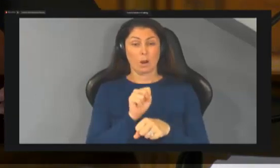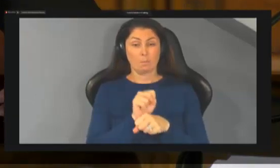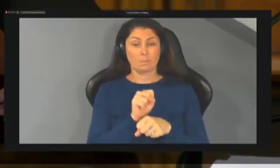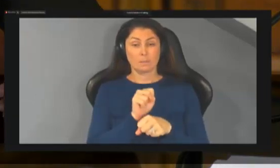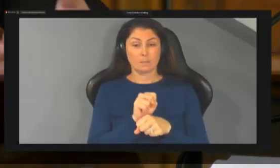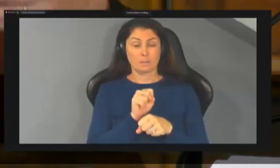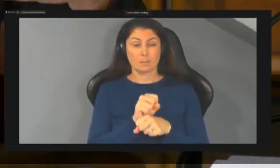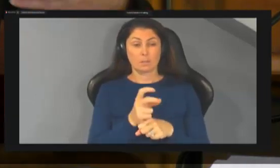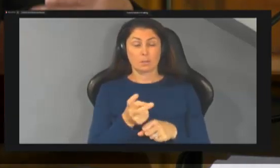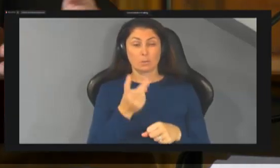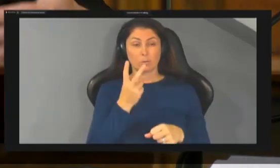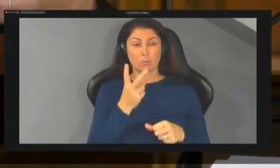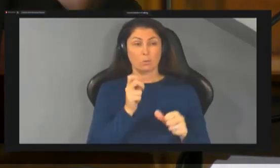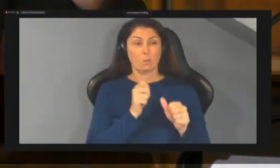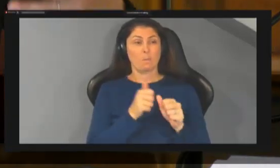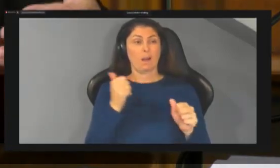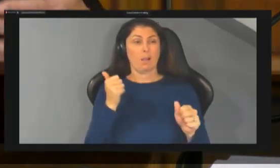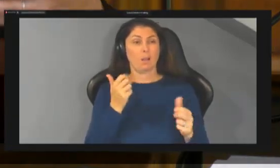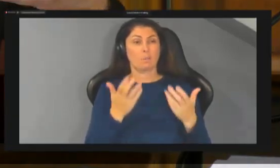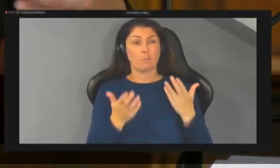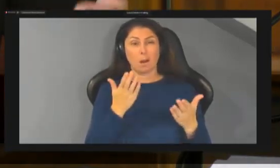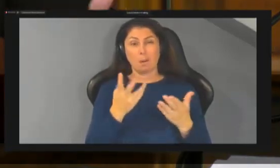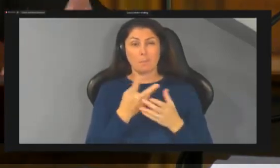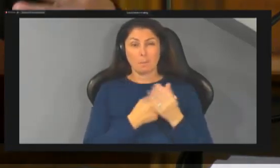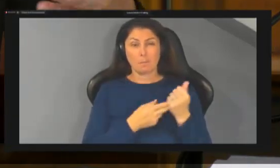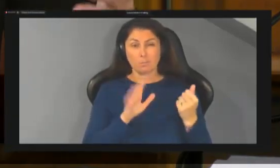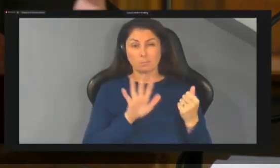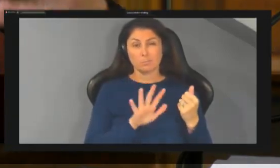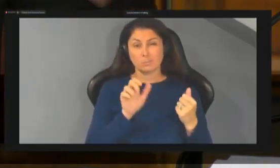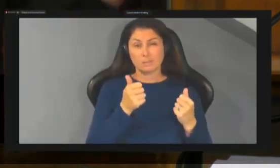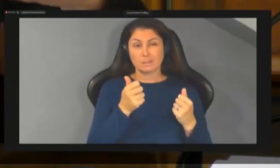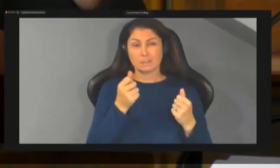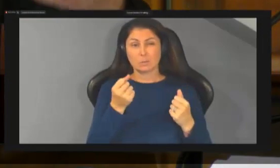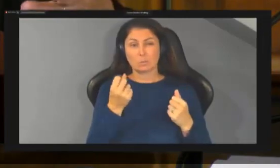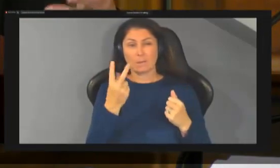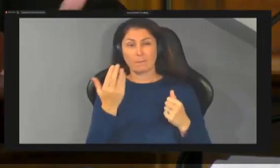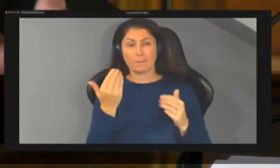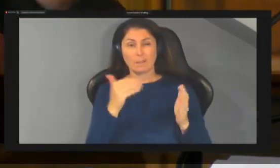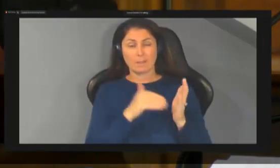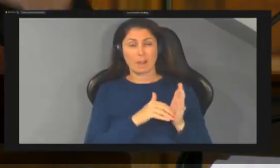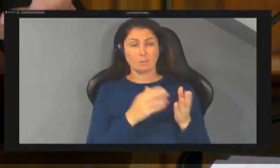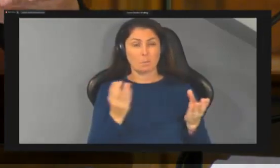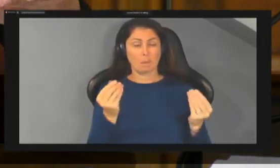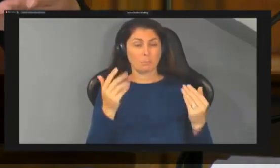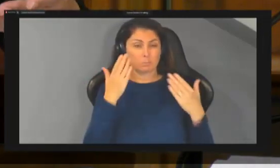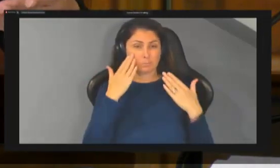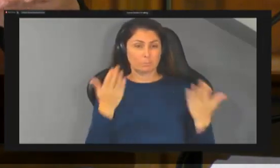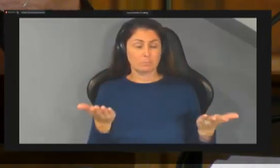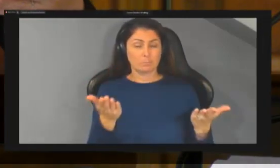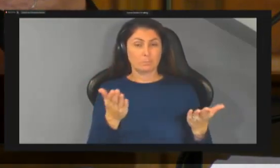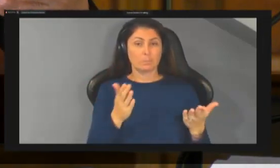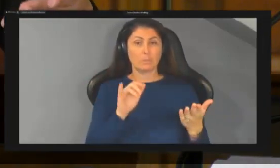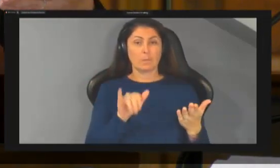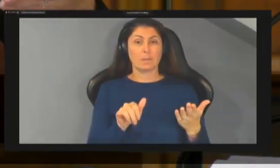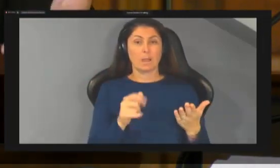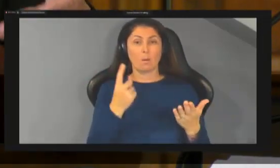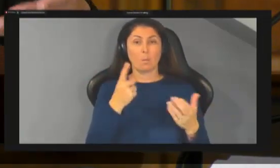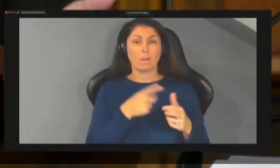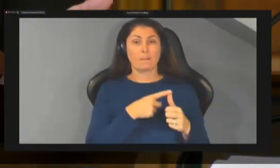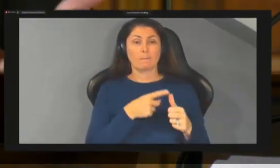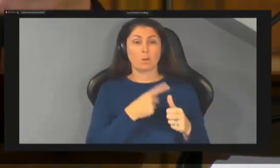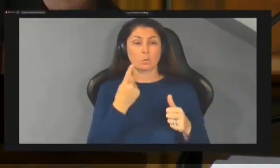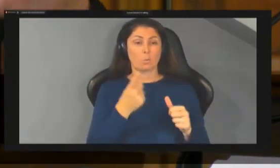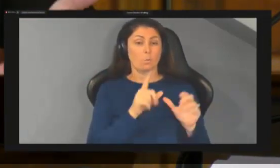two backlogs, and they're probably both around 10, 12, 15,000 properties. We don't really know, right? The first bucket is